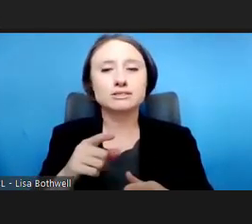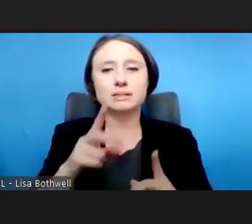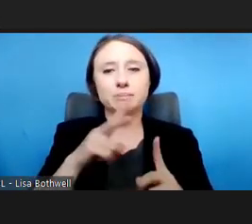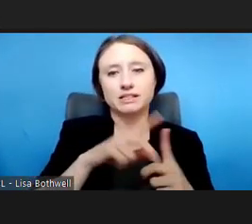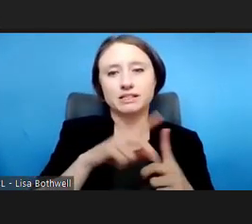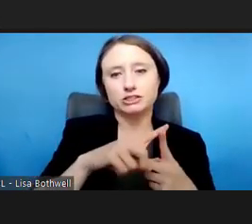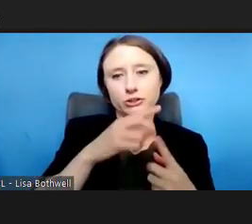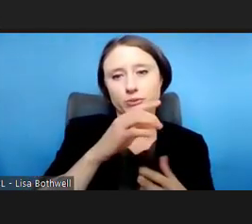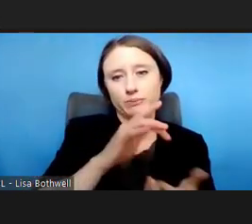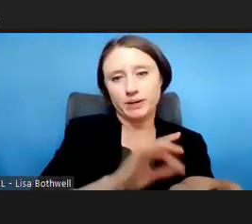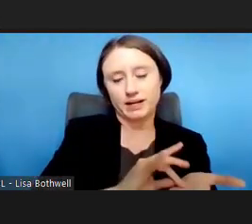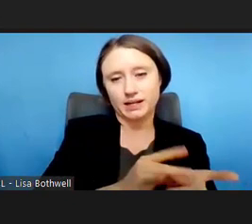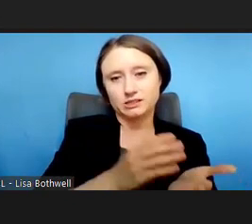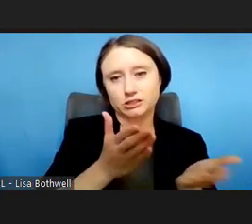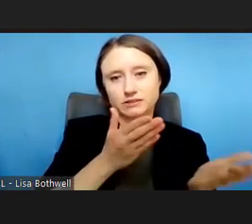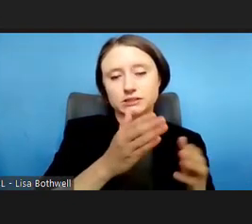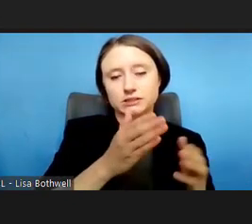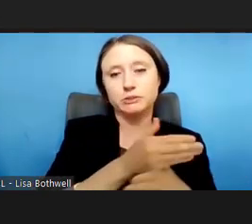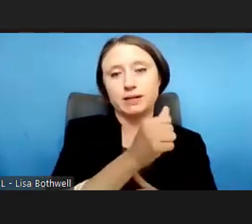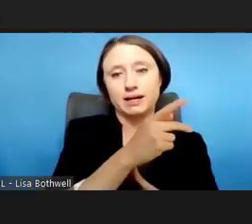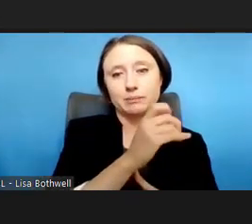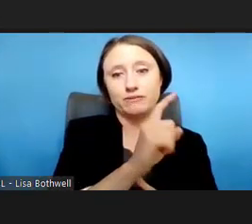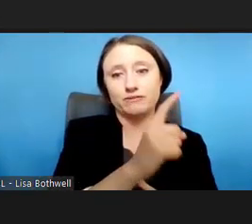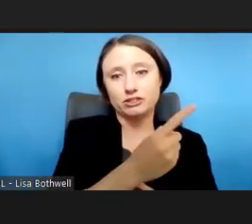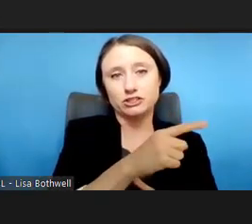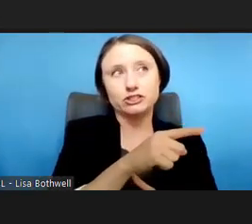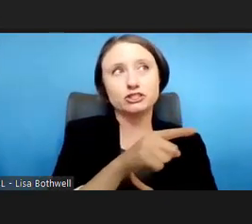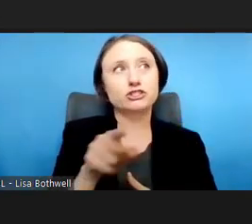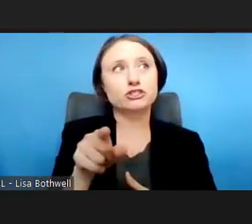and community-based services.